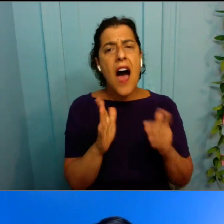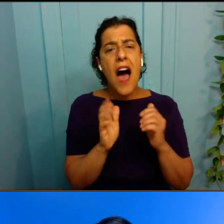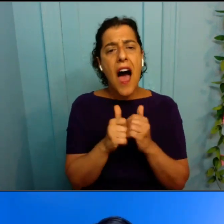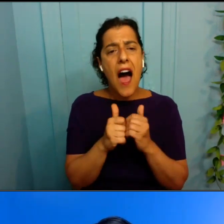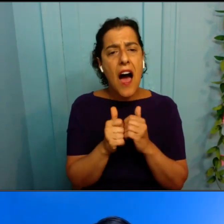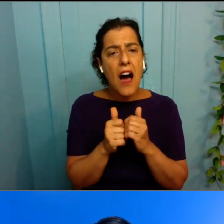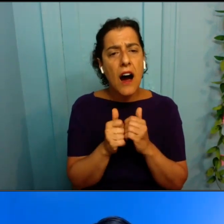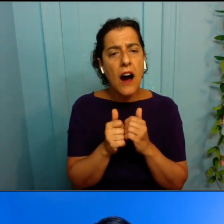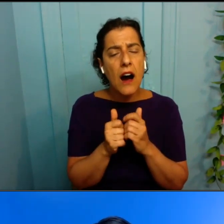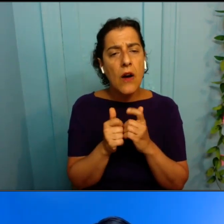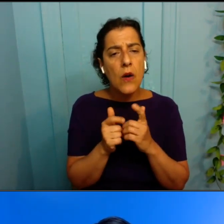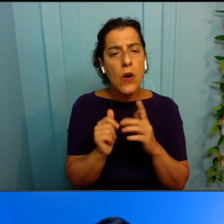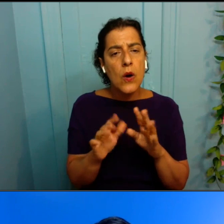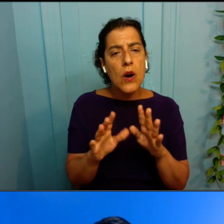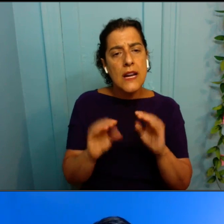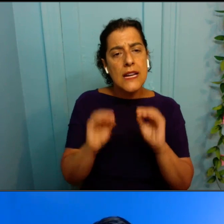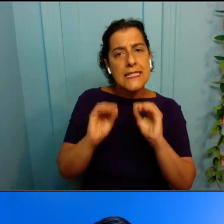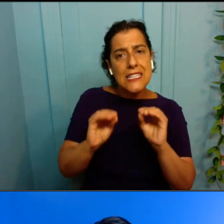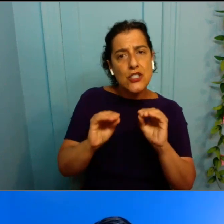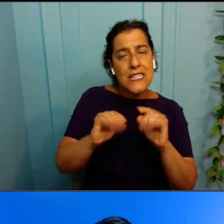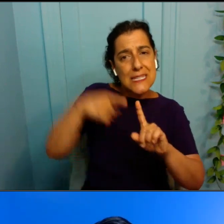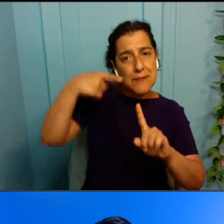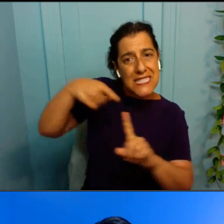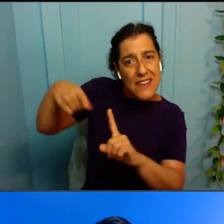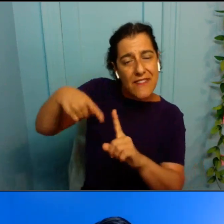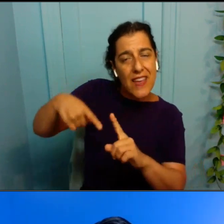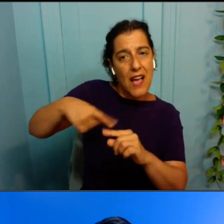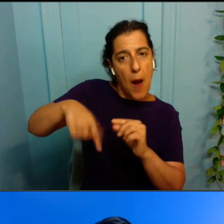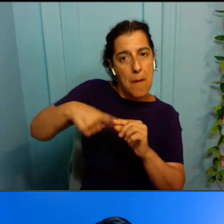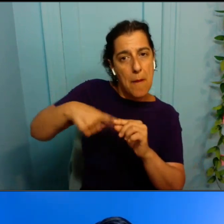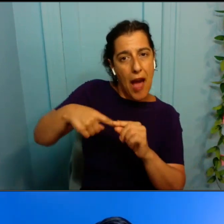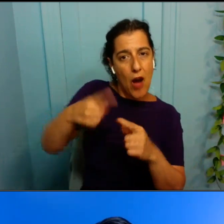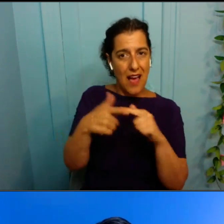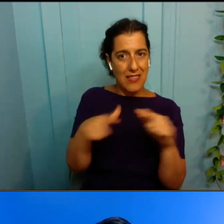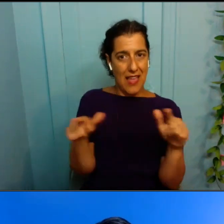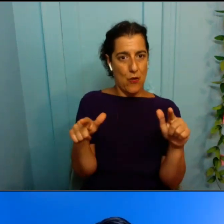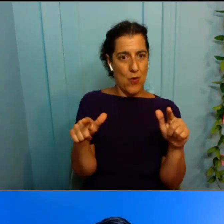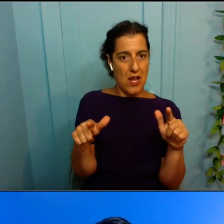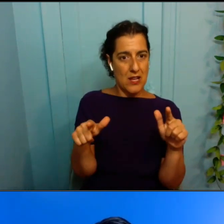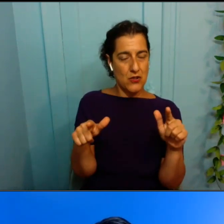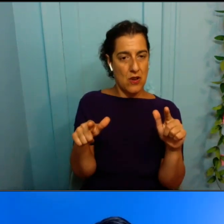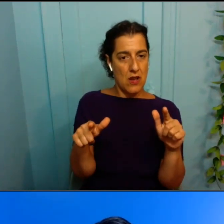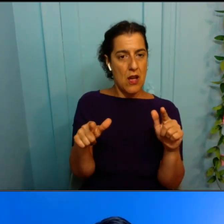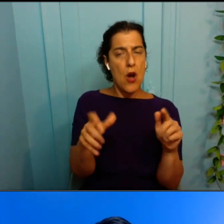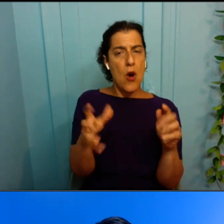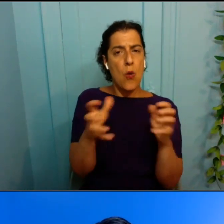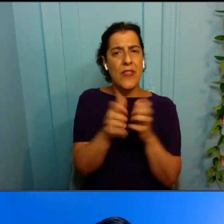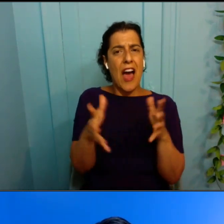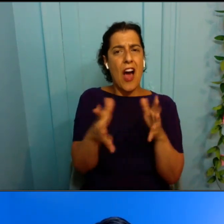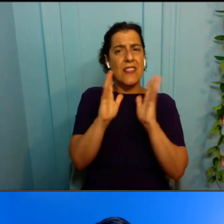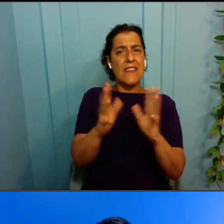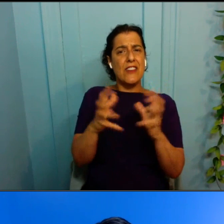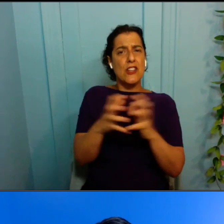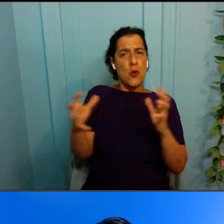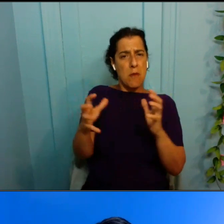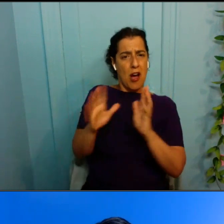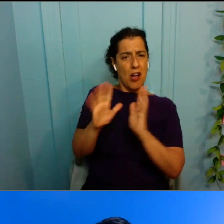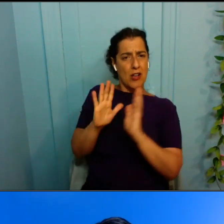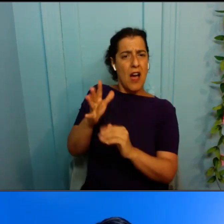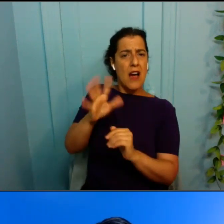teaching specifics about sign language without leaving too much behind for the spoken languages? Specifically, they say they're thinking about